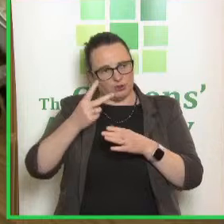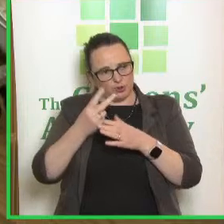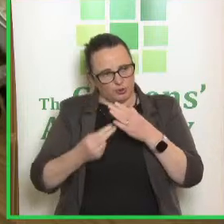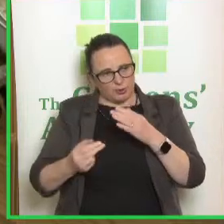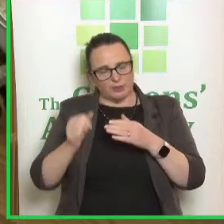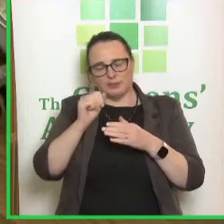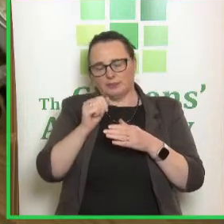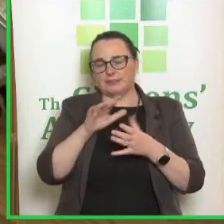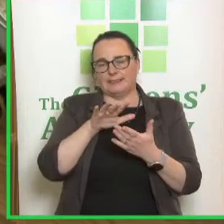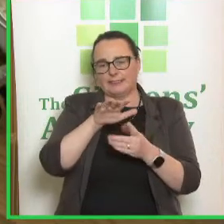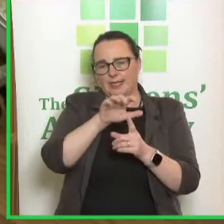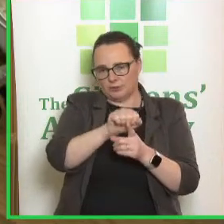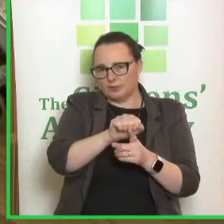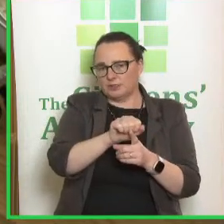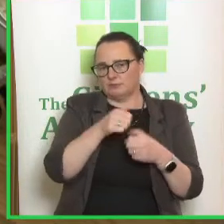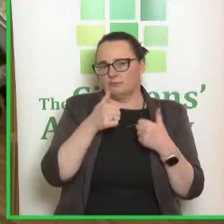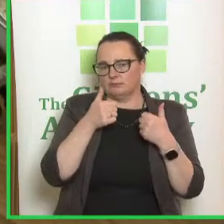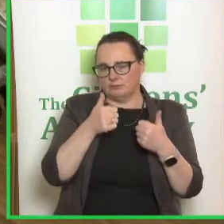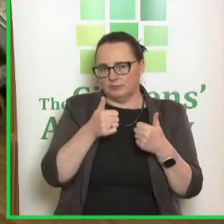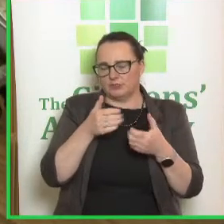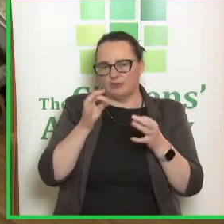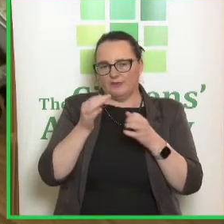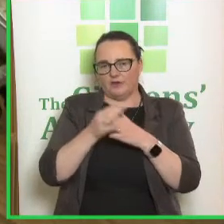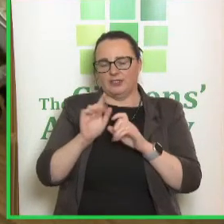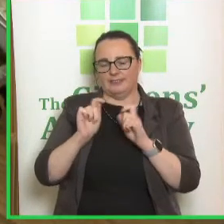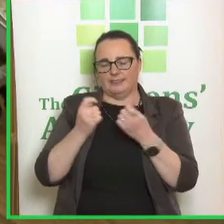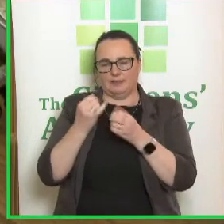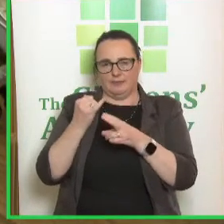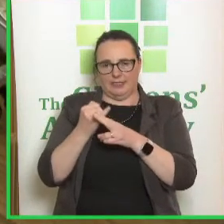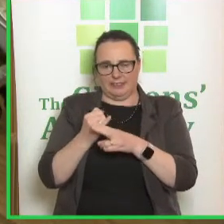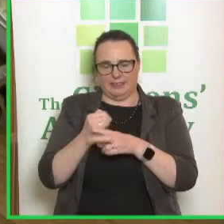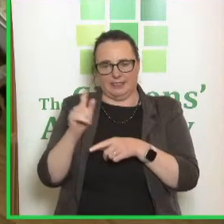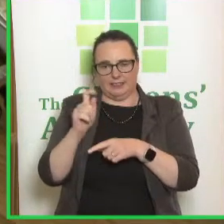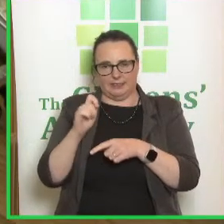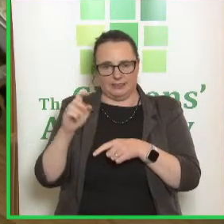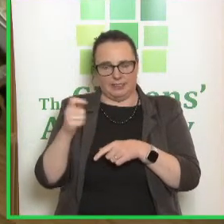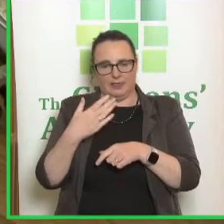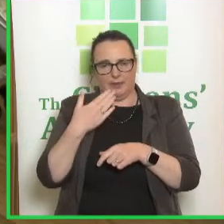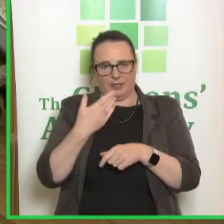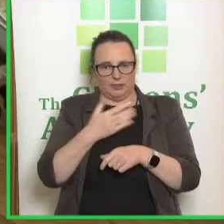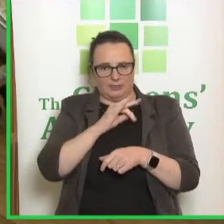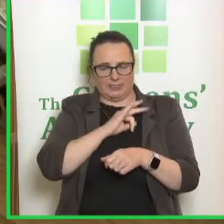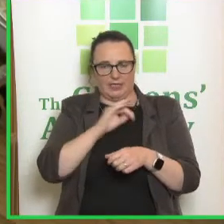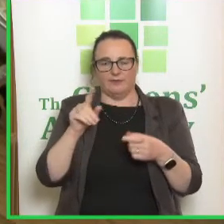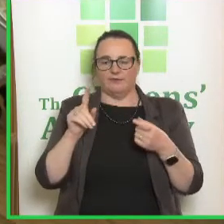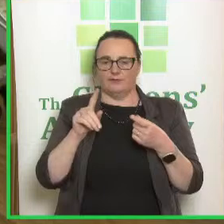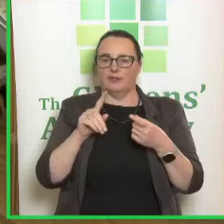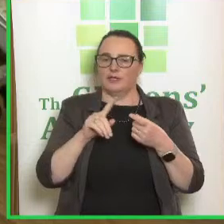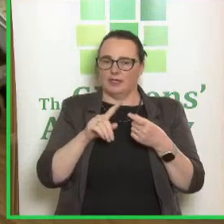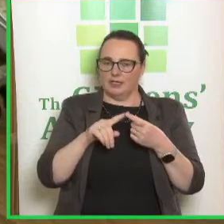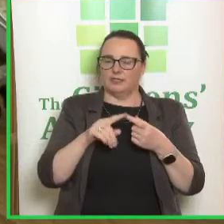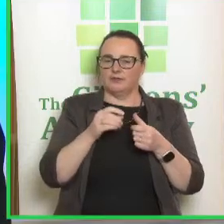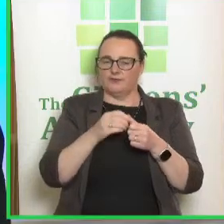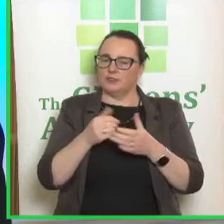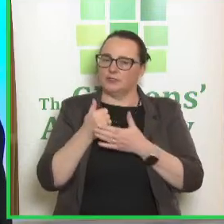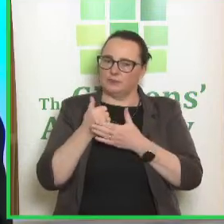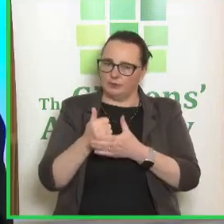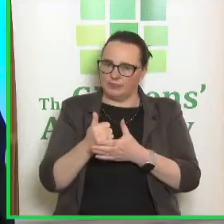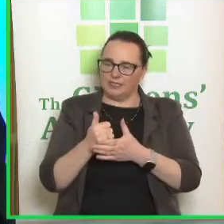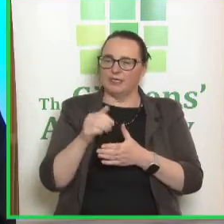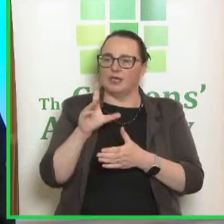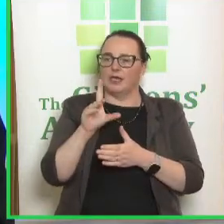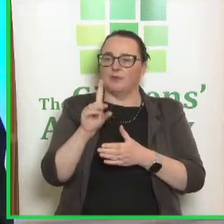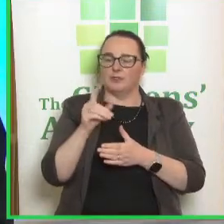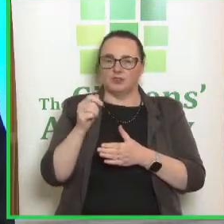for the adolescent team in Tala. So, and thank you yourself and Minister Butler, who also supported the dual diagnosis services.